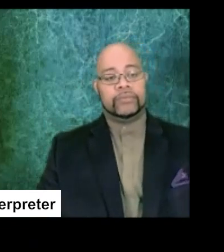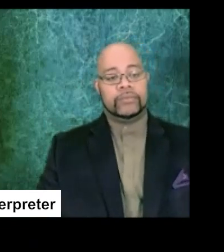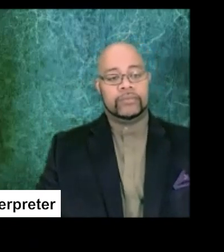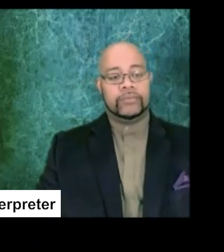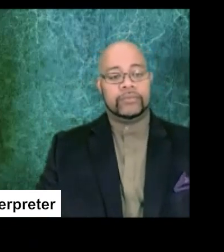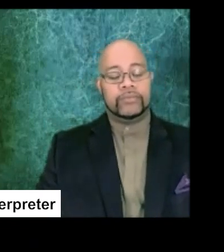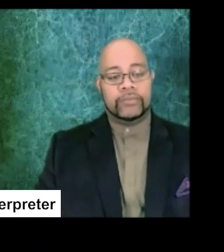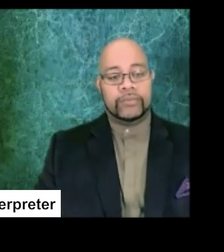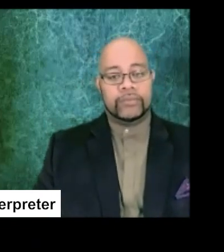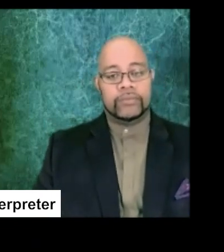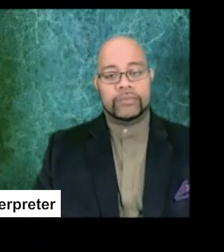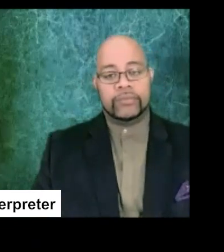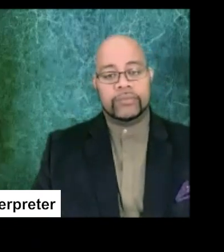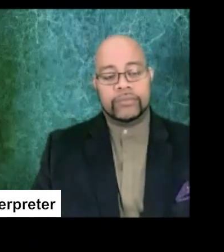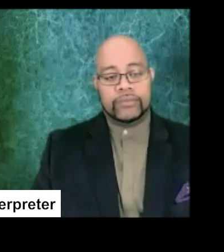is